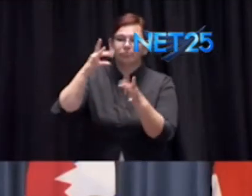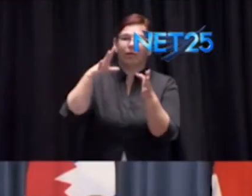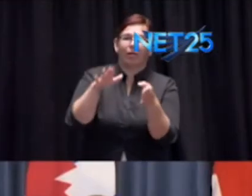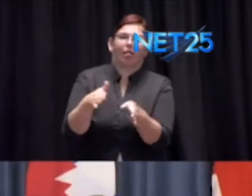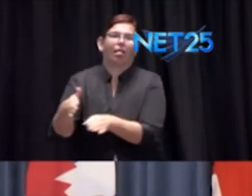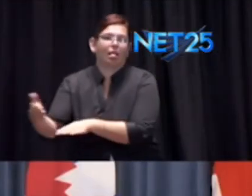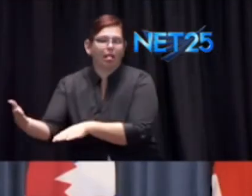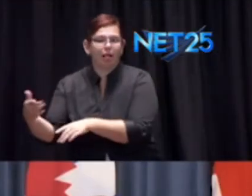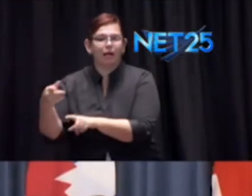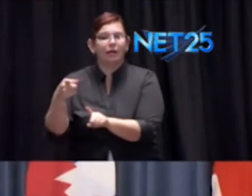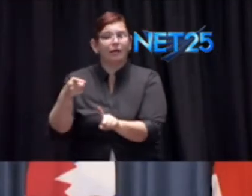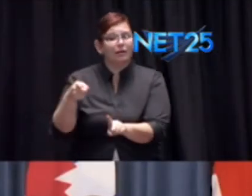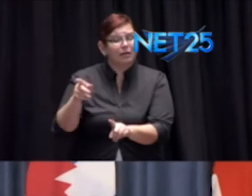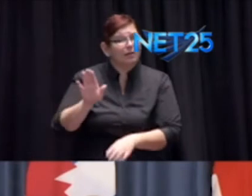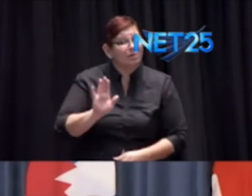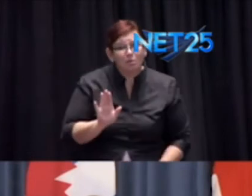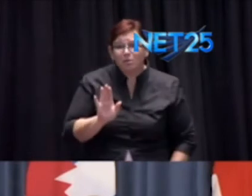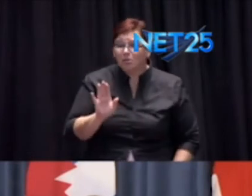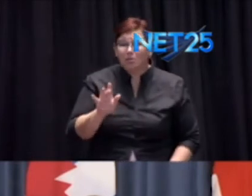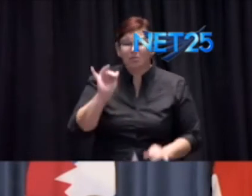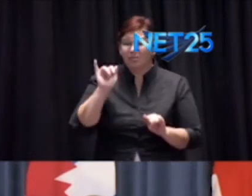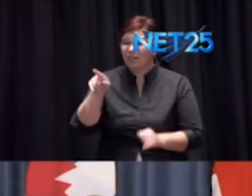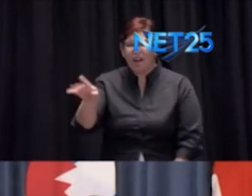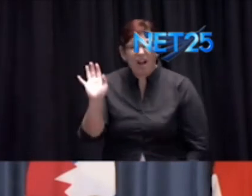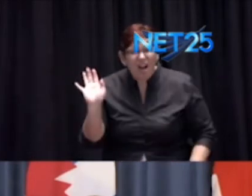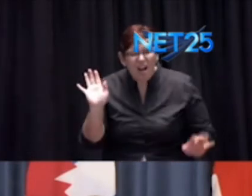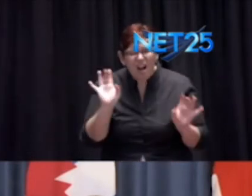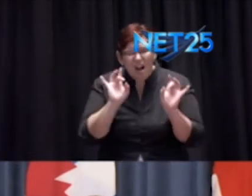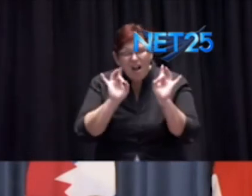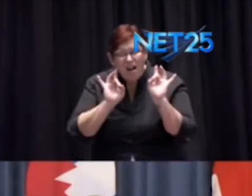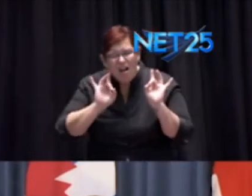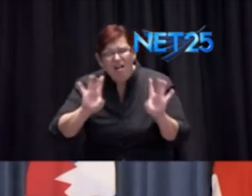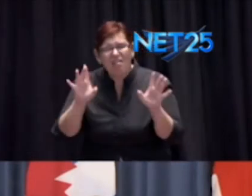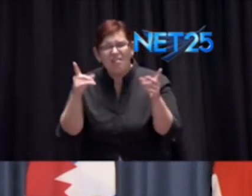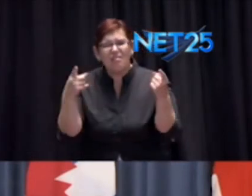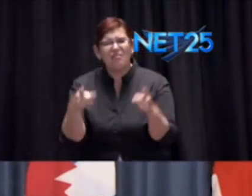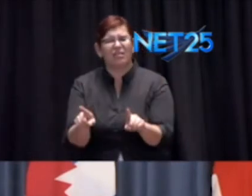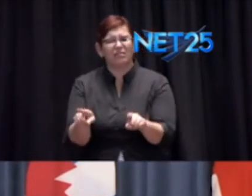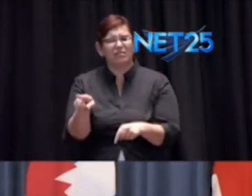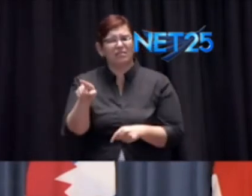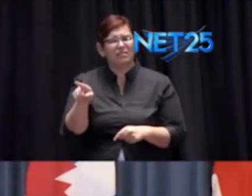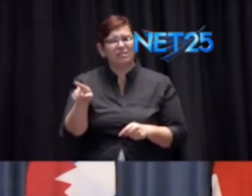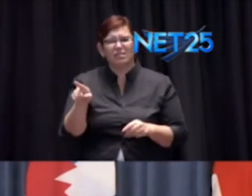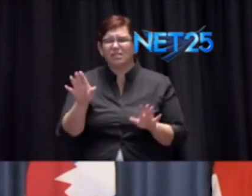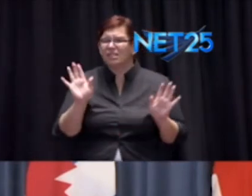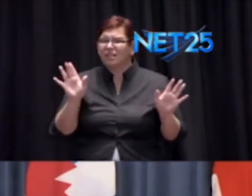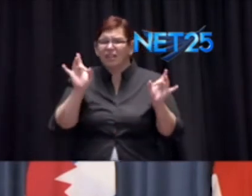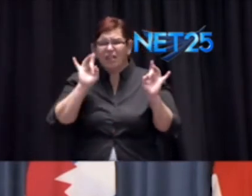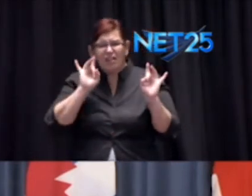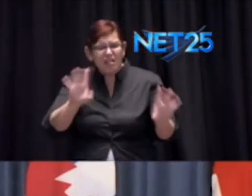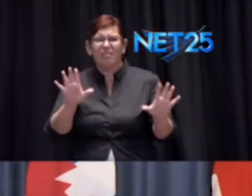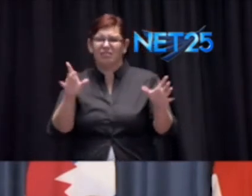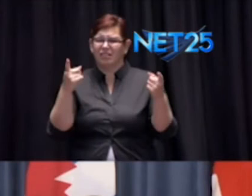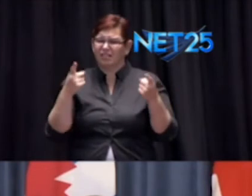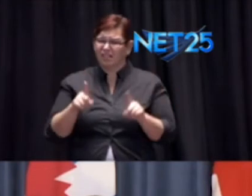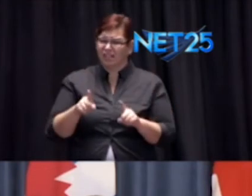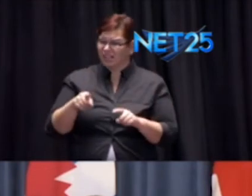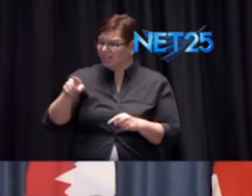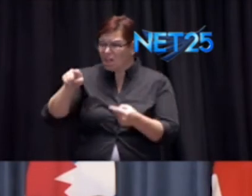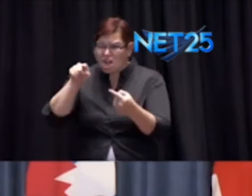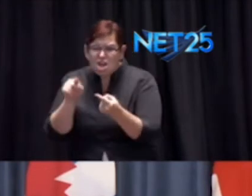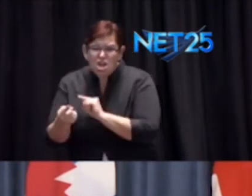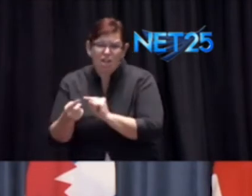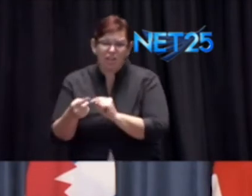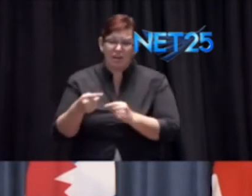this is a tragedy. Every person shot in our city is a tragedy. The hurt and the pain and the anguish